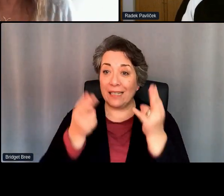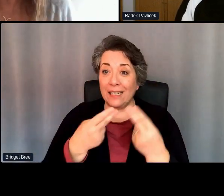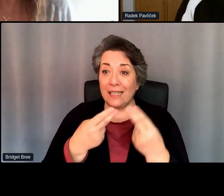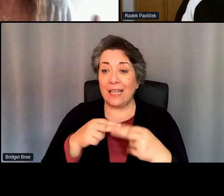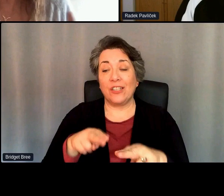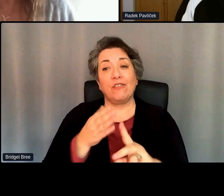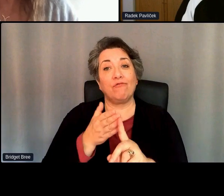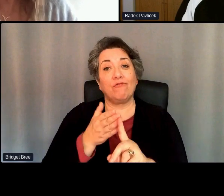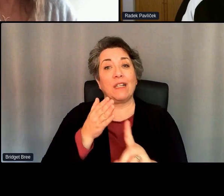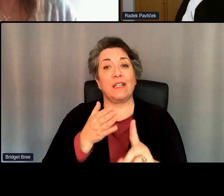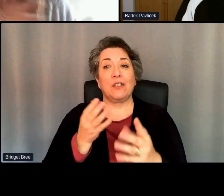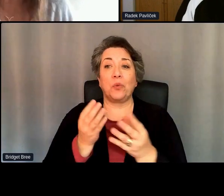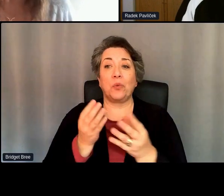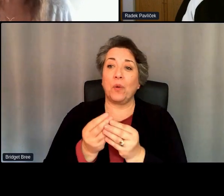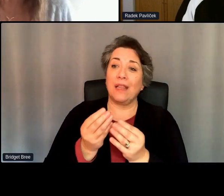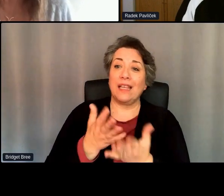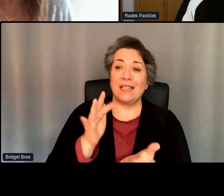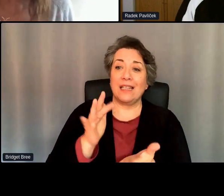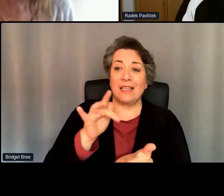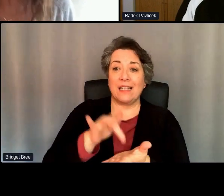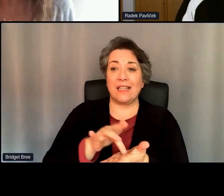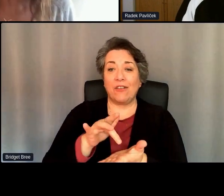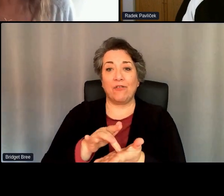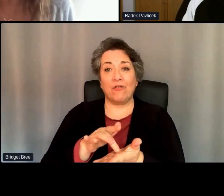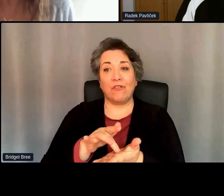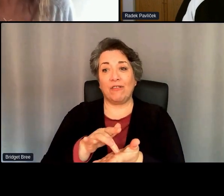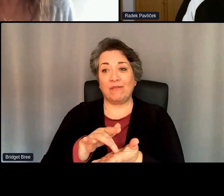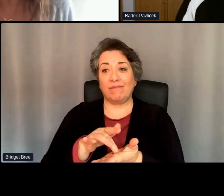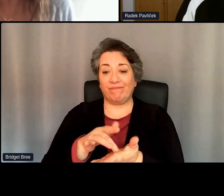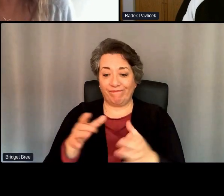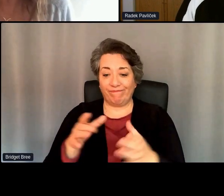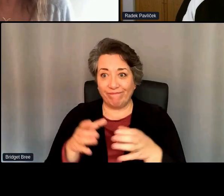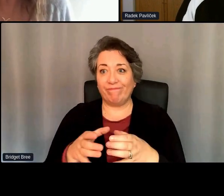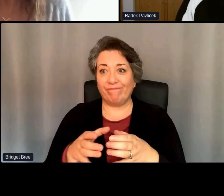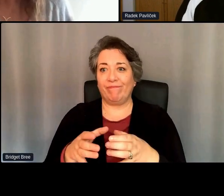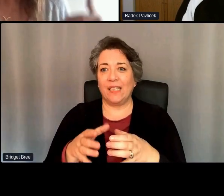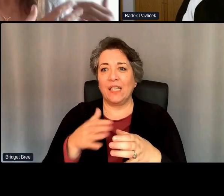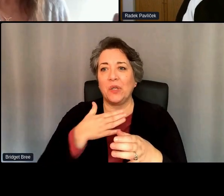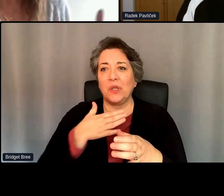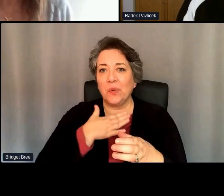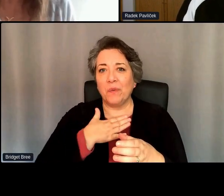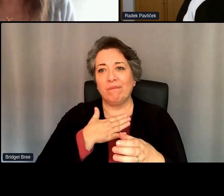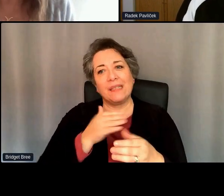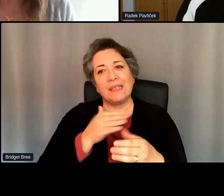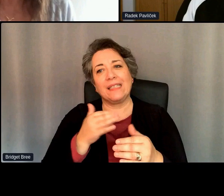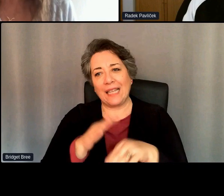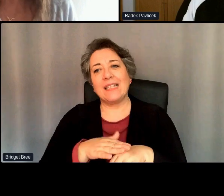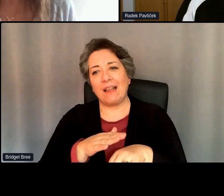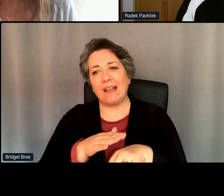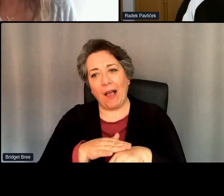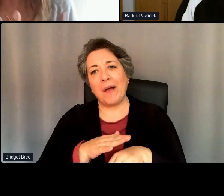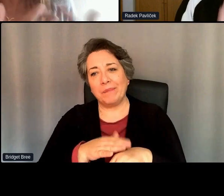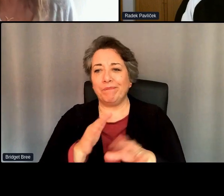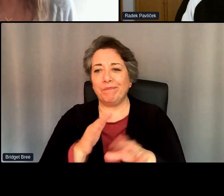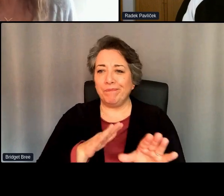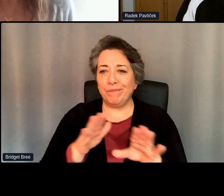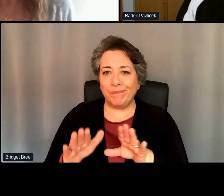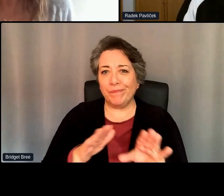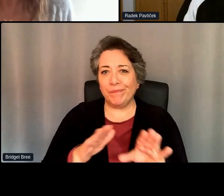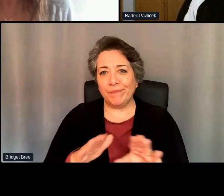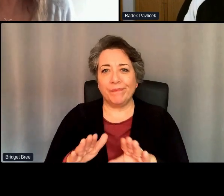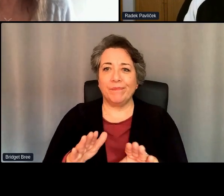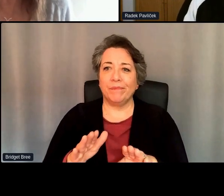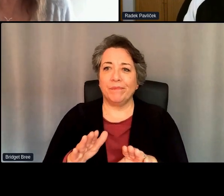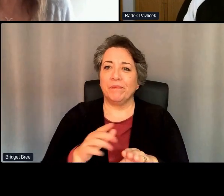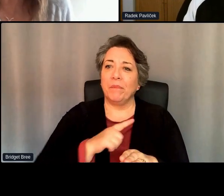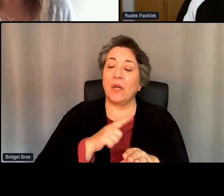center of excellence internationally, it takes time. It takes a long time. We need to do very many different phases. We need to know that there's a market